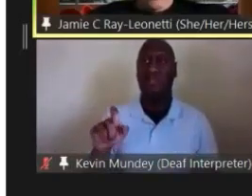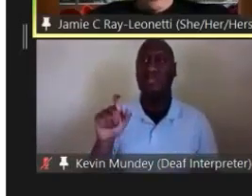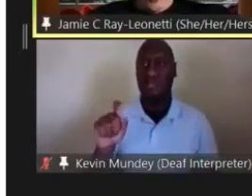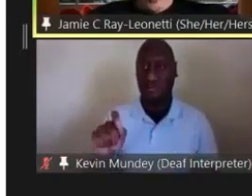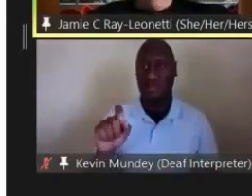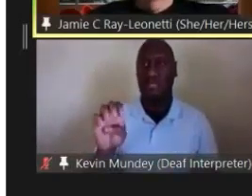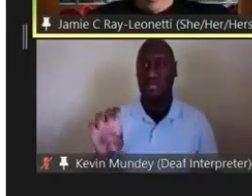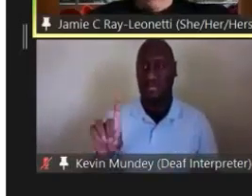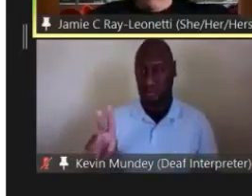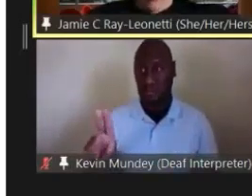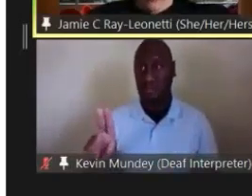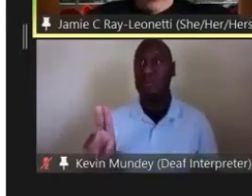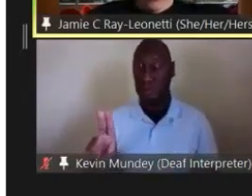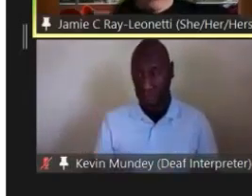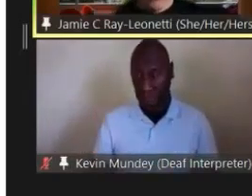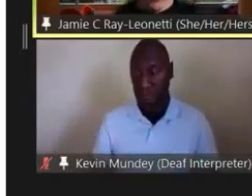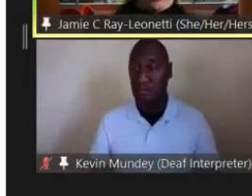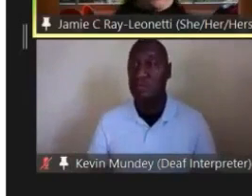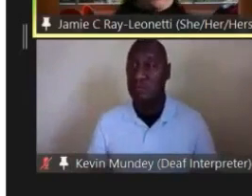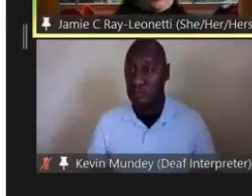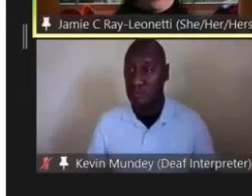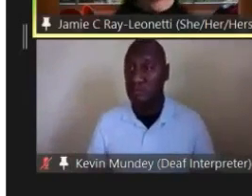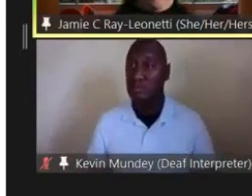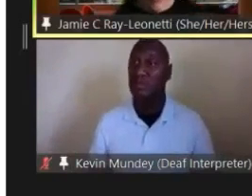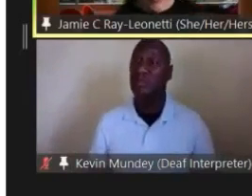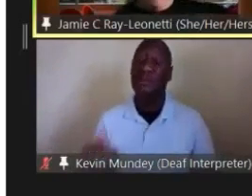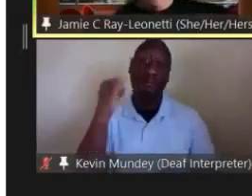iod@temple.edu. Main phone,